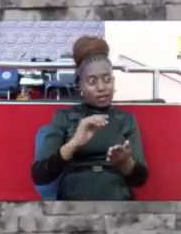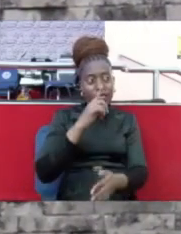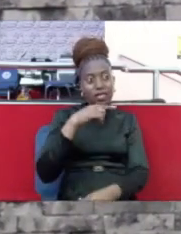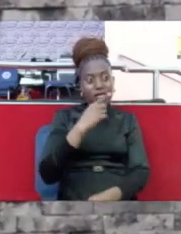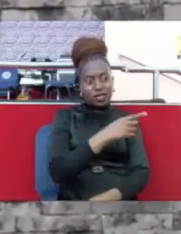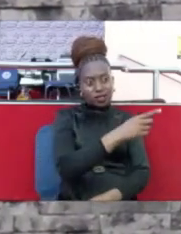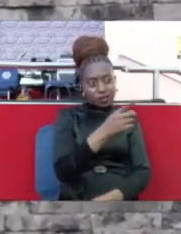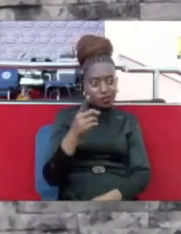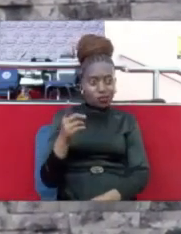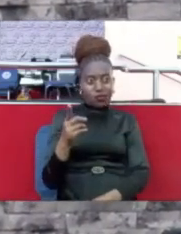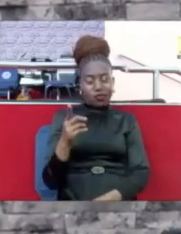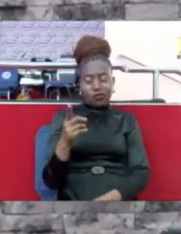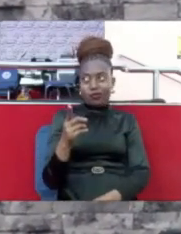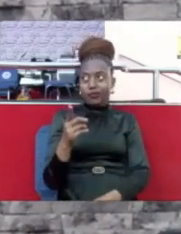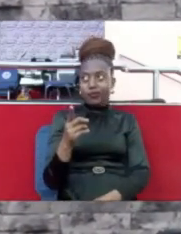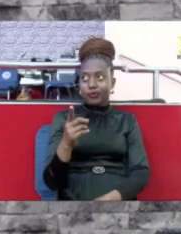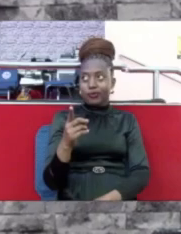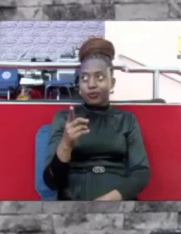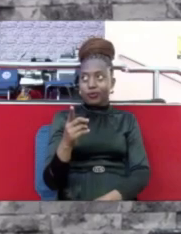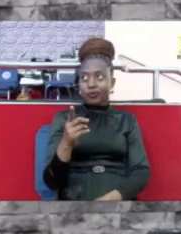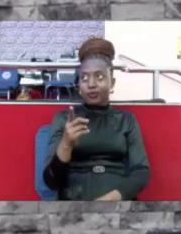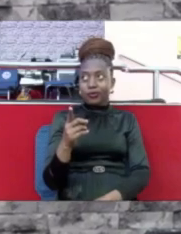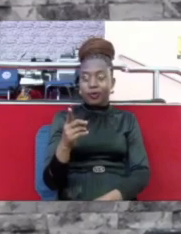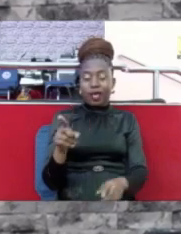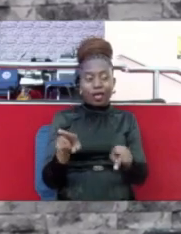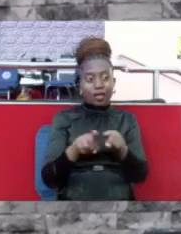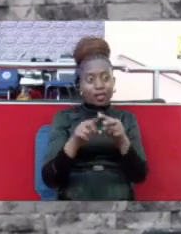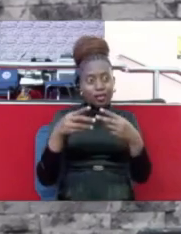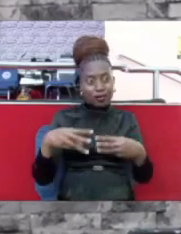like the rich young ruler said to Jesus,